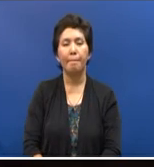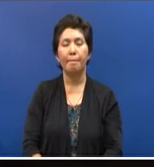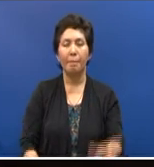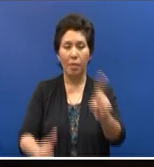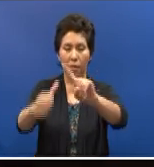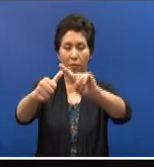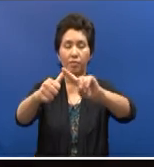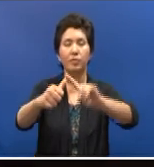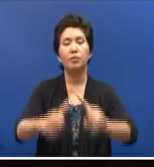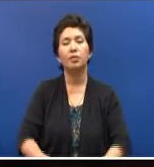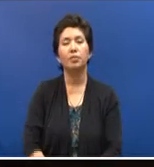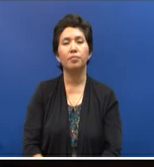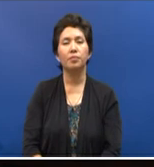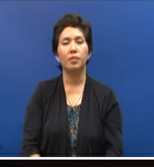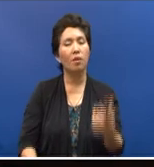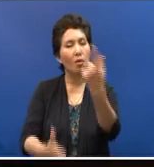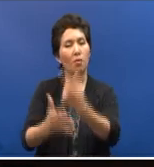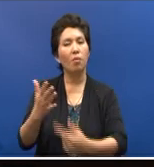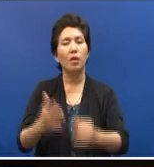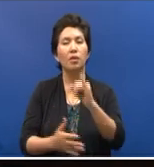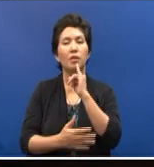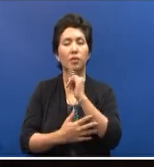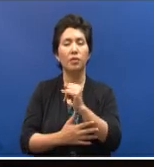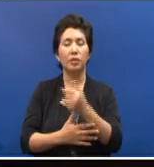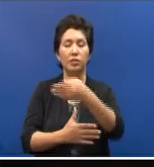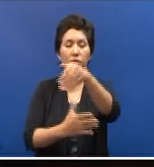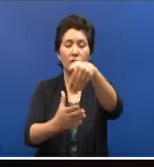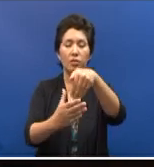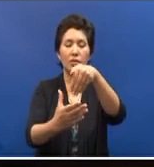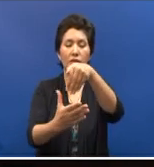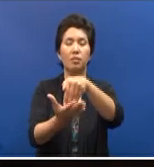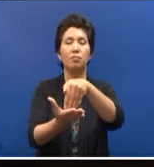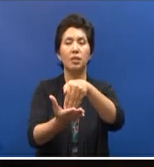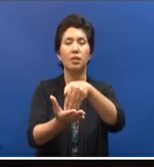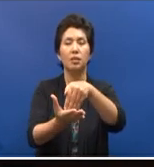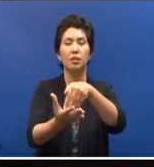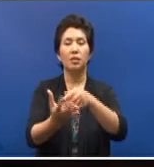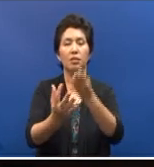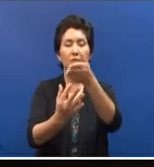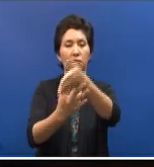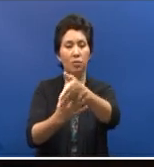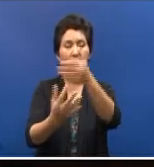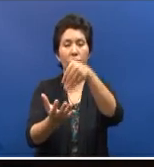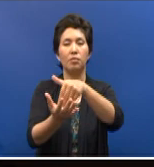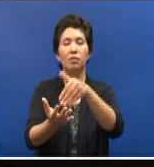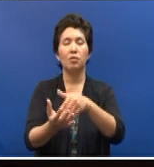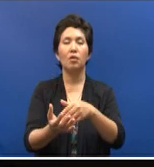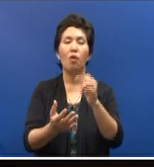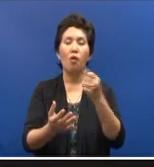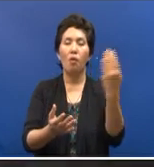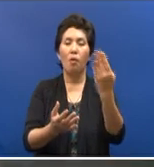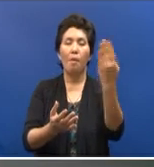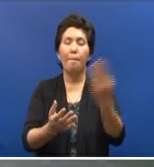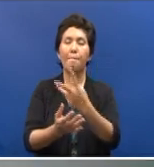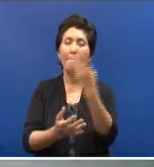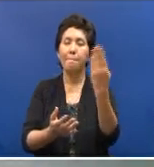Okay, the first one. What is intermediaries? Okay, as a formal social control.